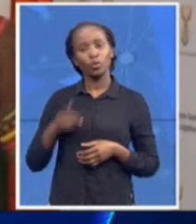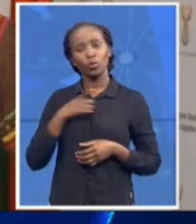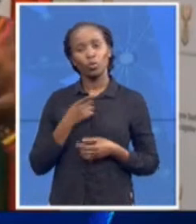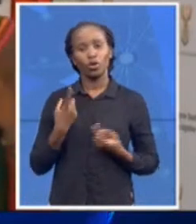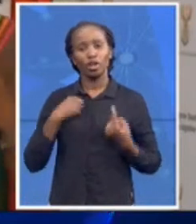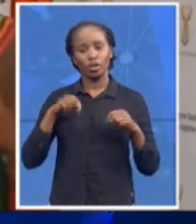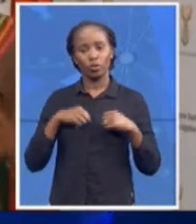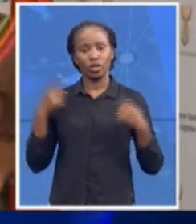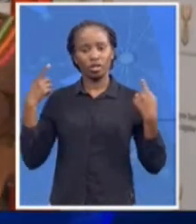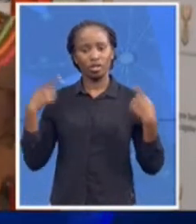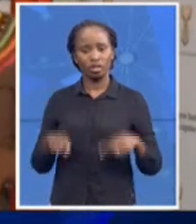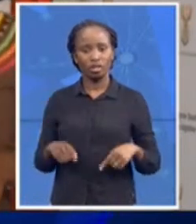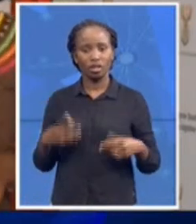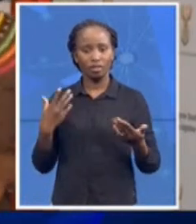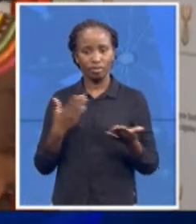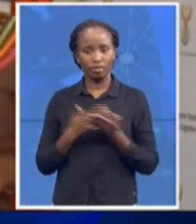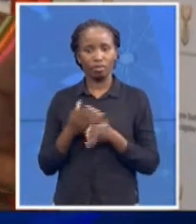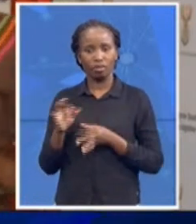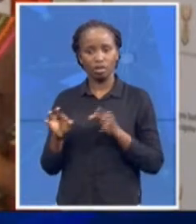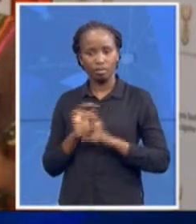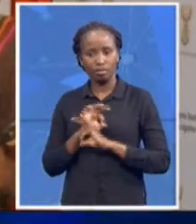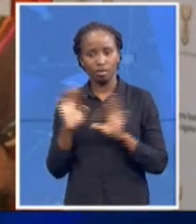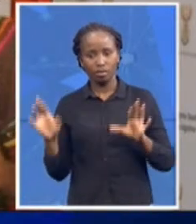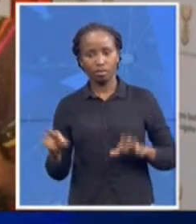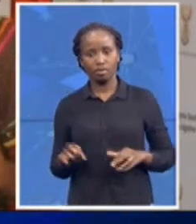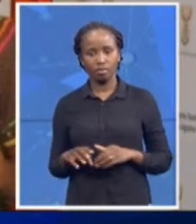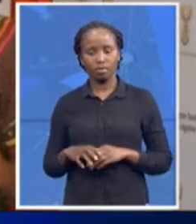bring closure to this matter. Yes, sir.